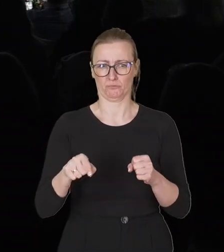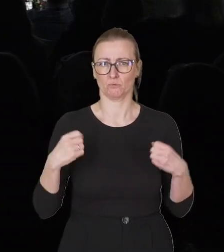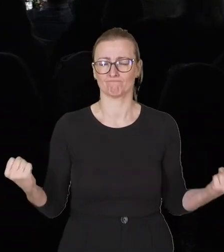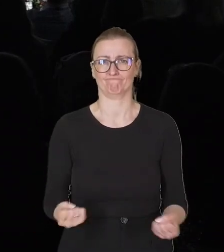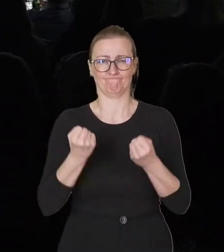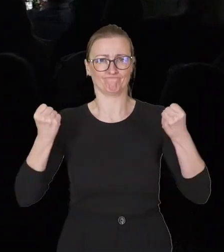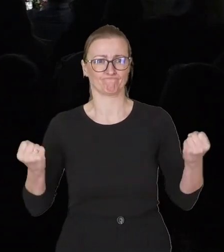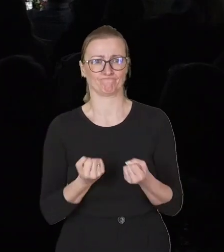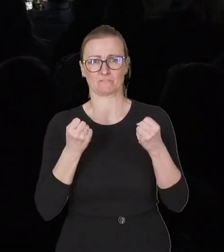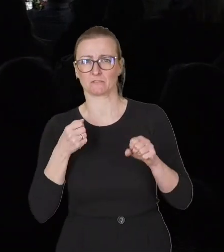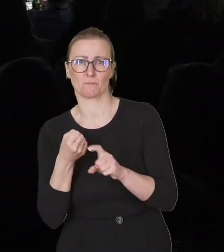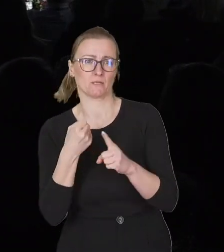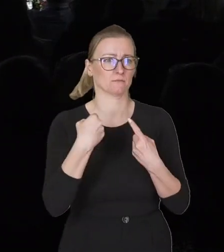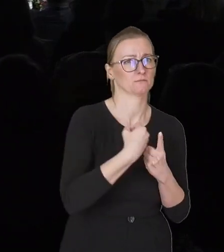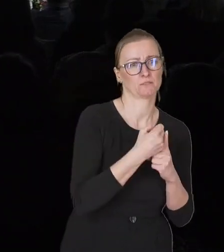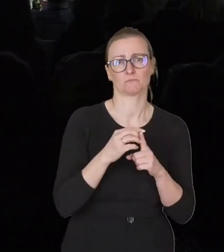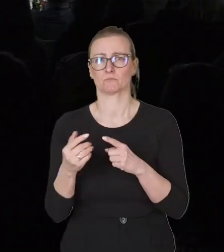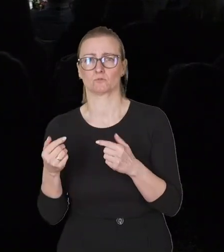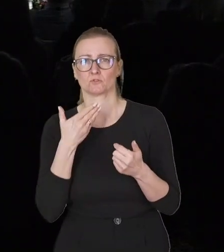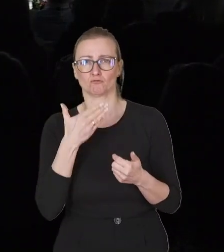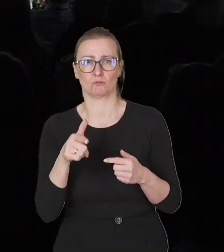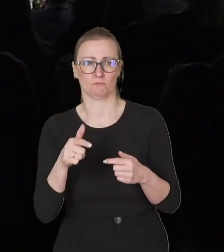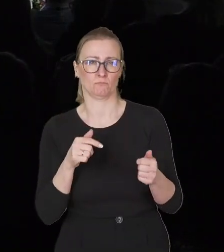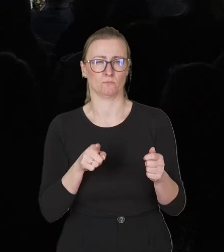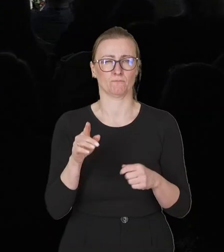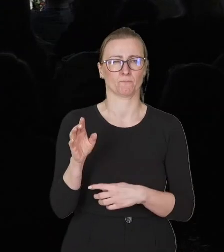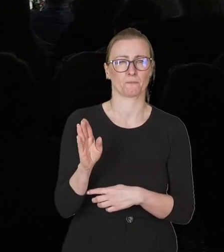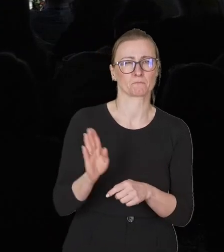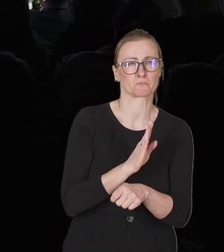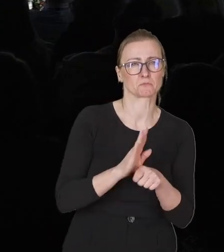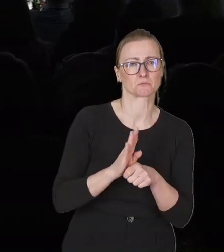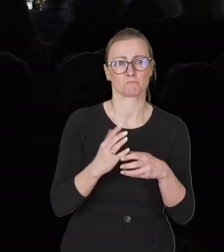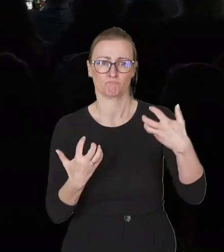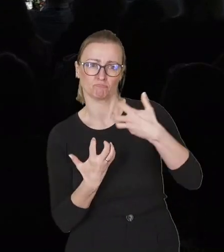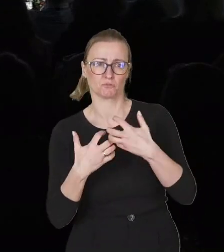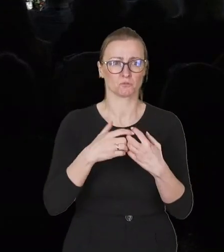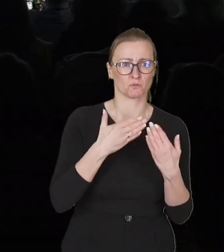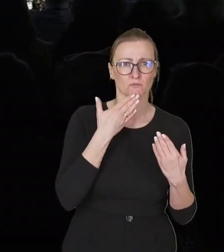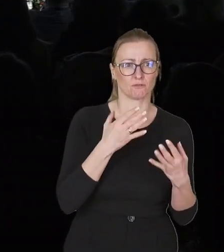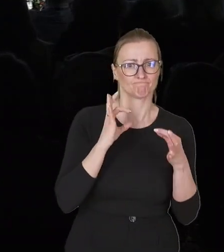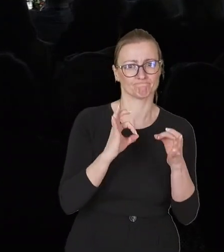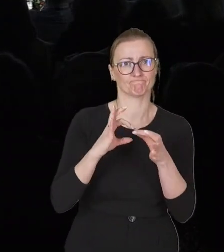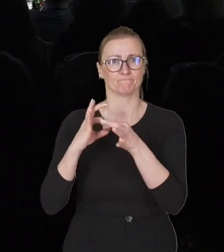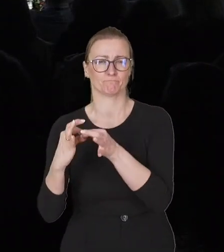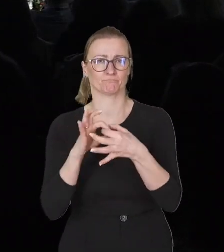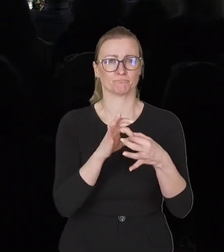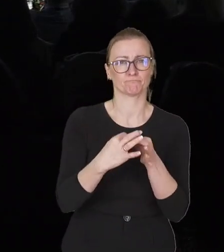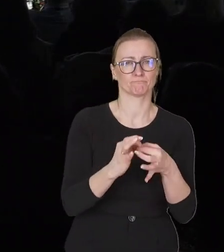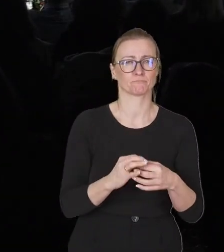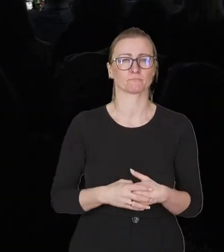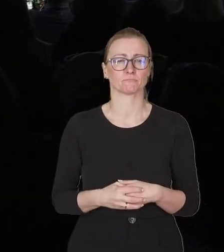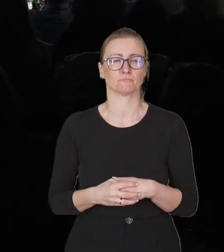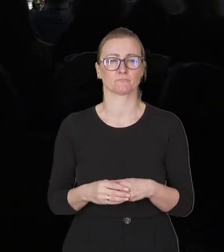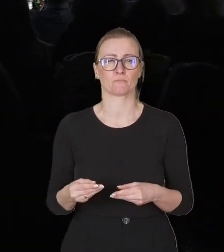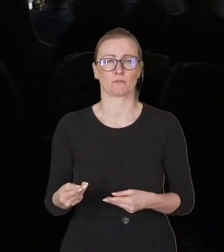of Commerce, you are creating clusters. The president of the company, Adam Piotrowski, is very active in a number of bodies on the national